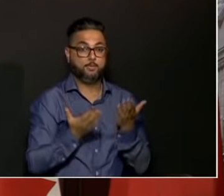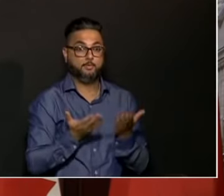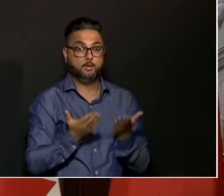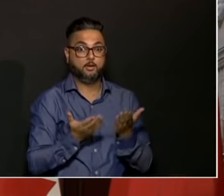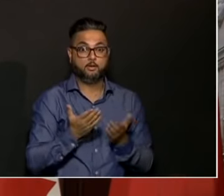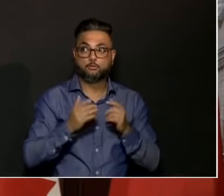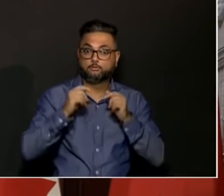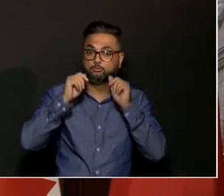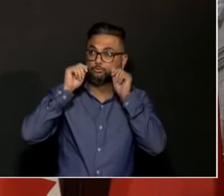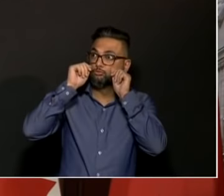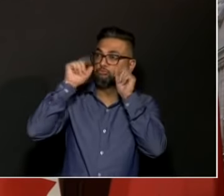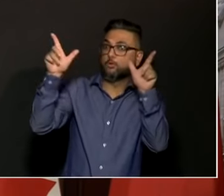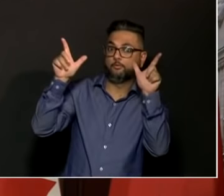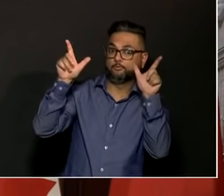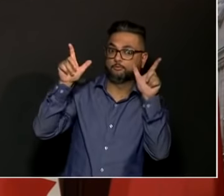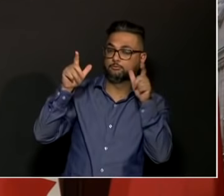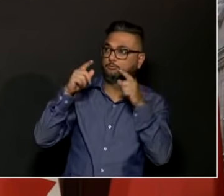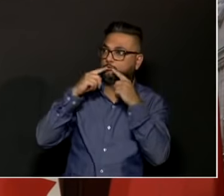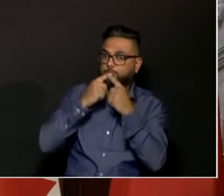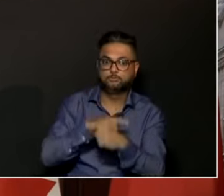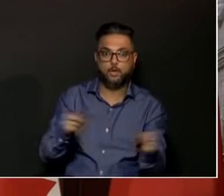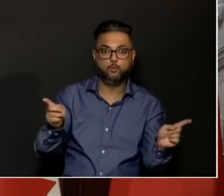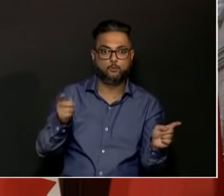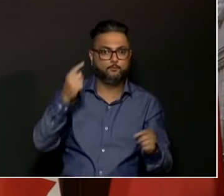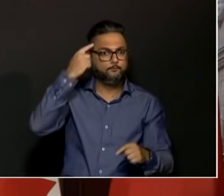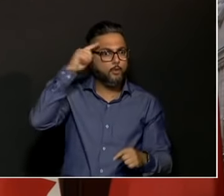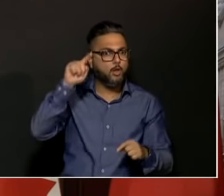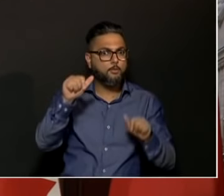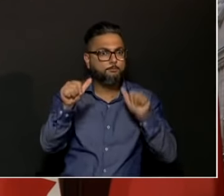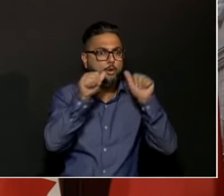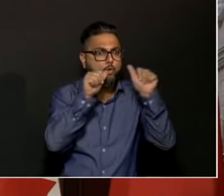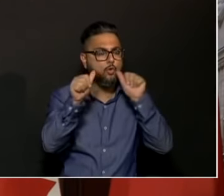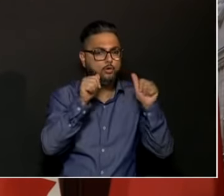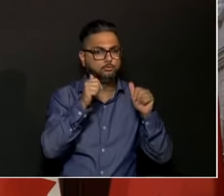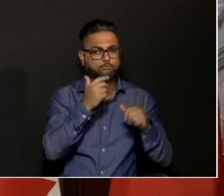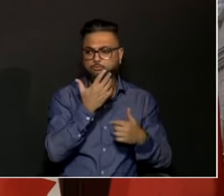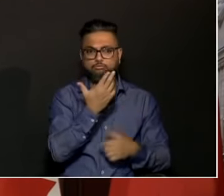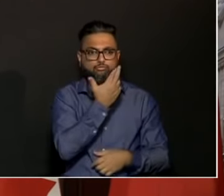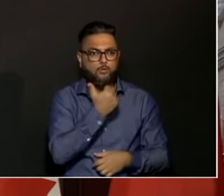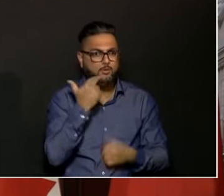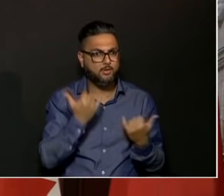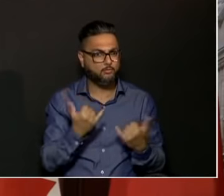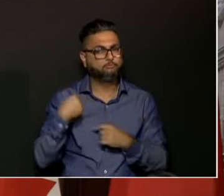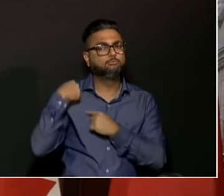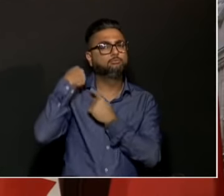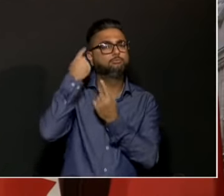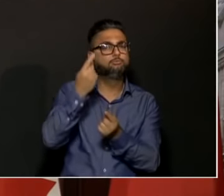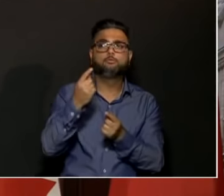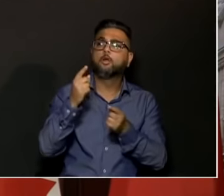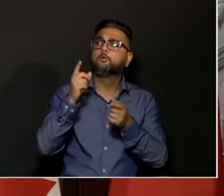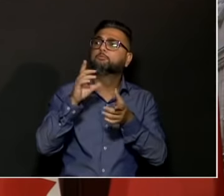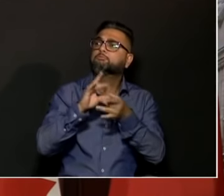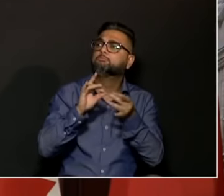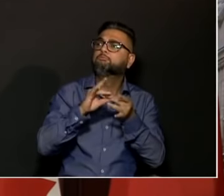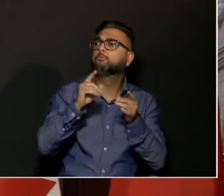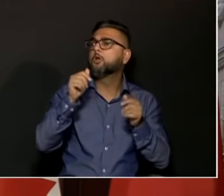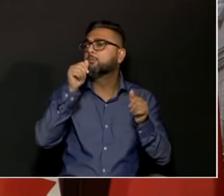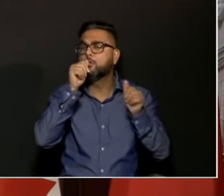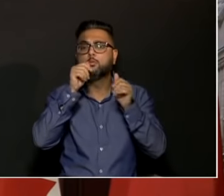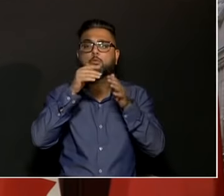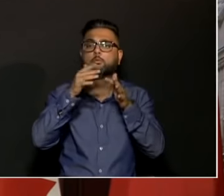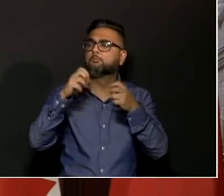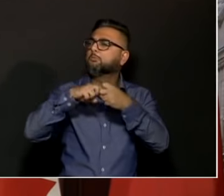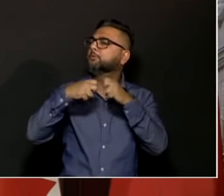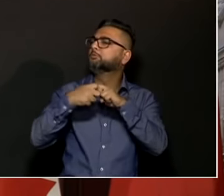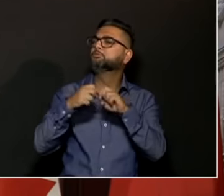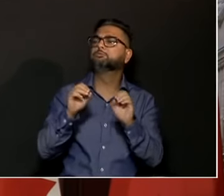and restaurant industry, the decisions that you guys made today. You've been saying for a while now that bars and restaurants aren't really the problem. So I'm just trying to figure